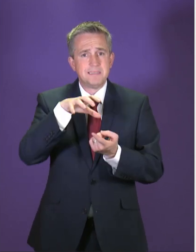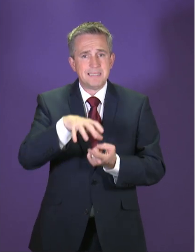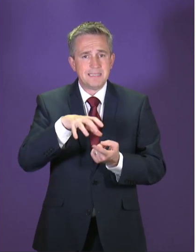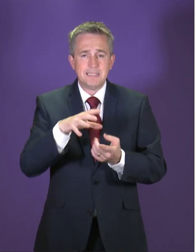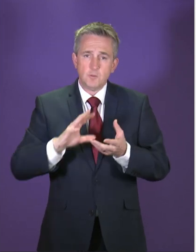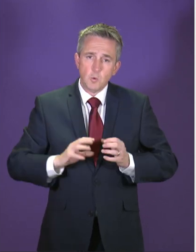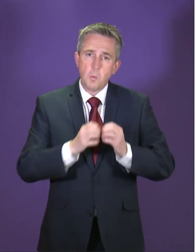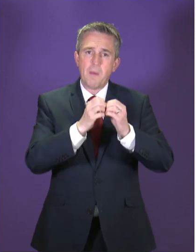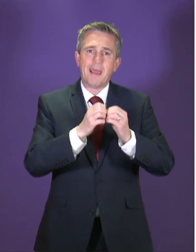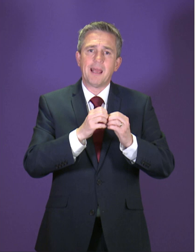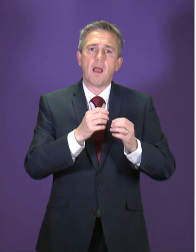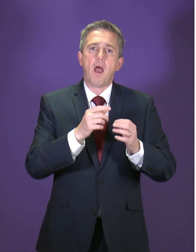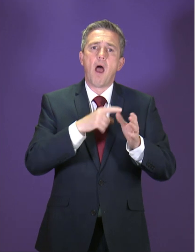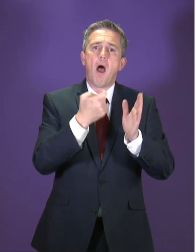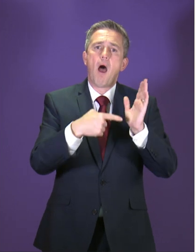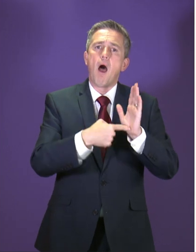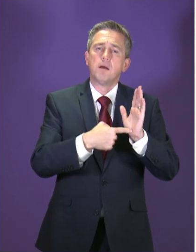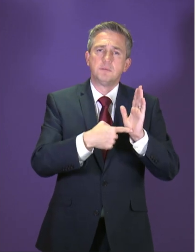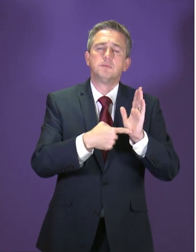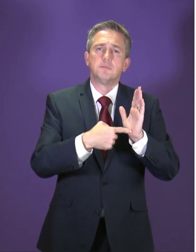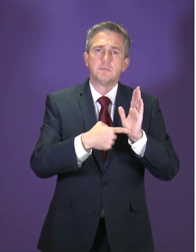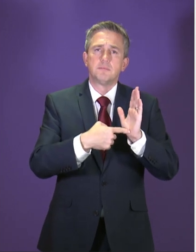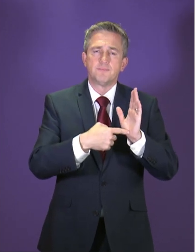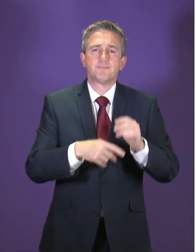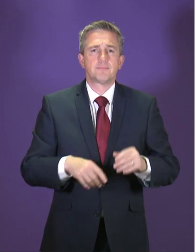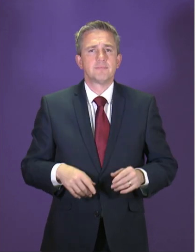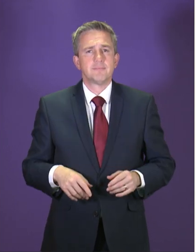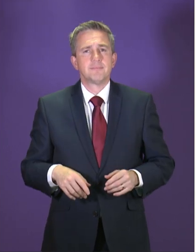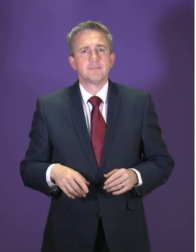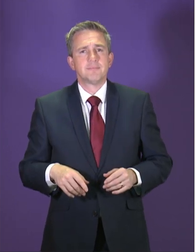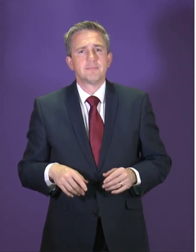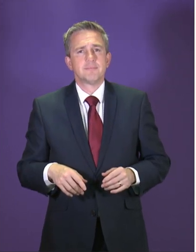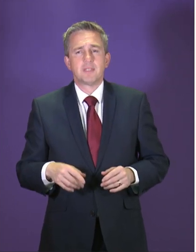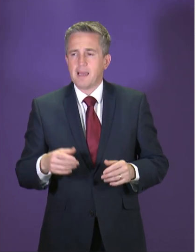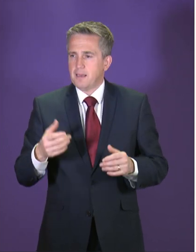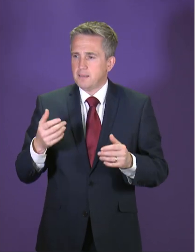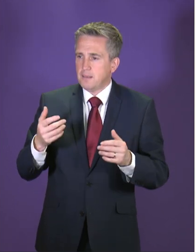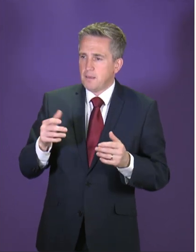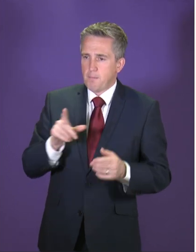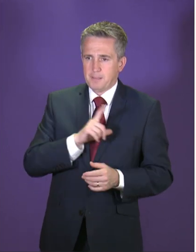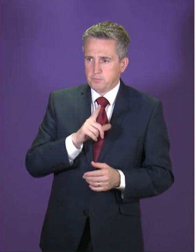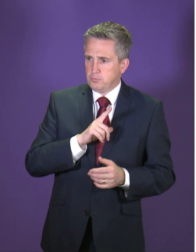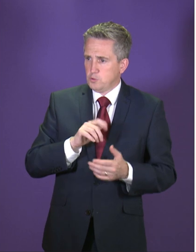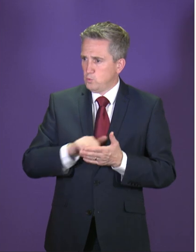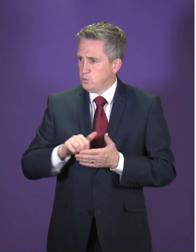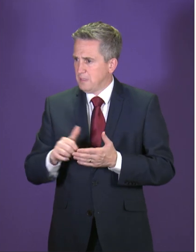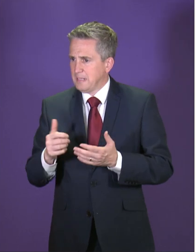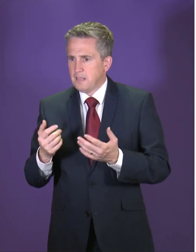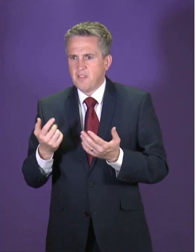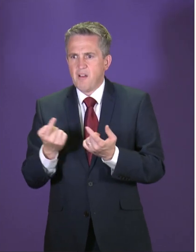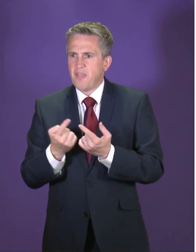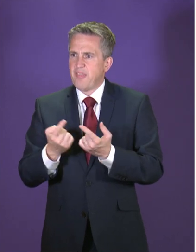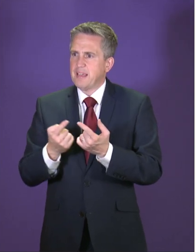resource rather than a place where already made work is done. And